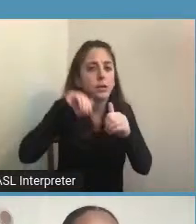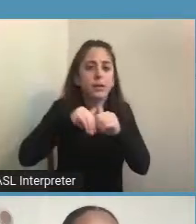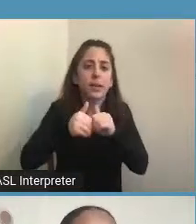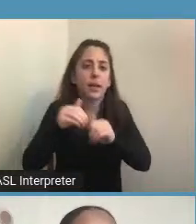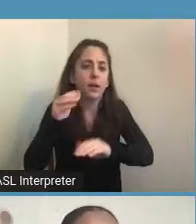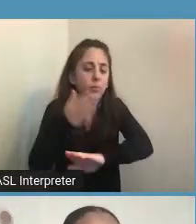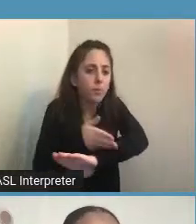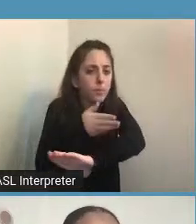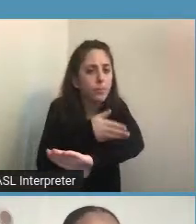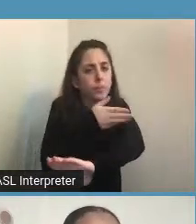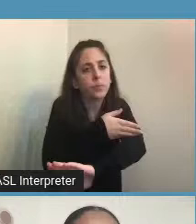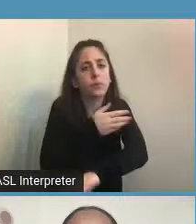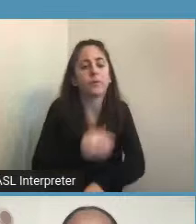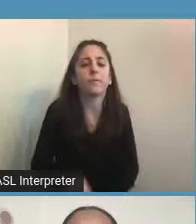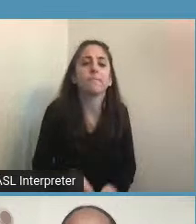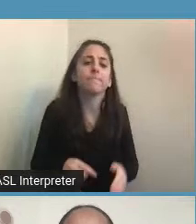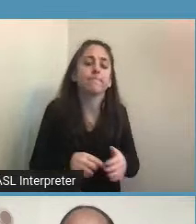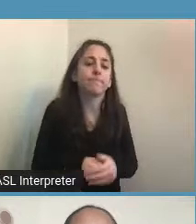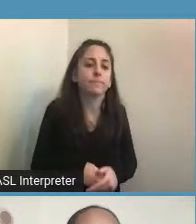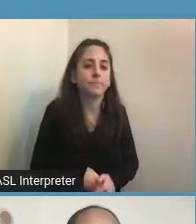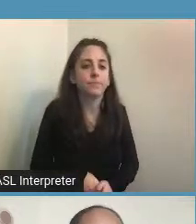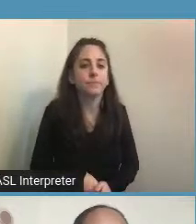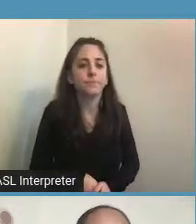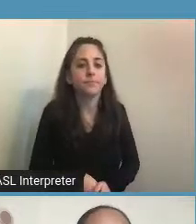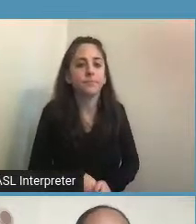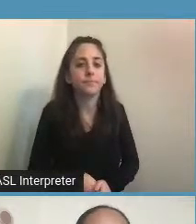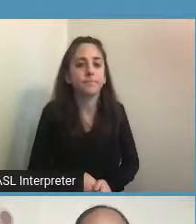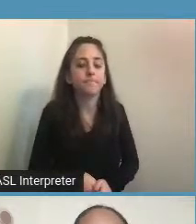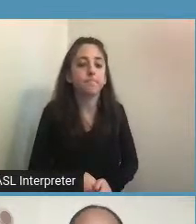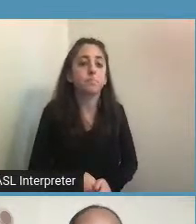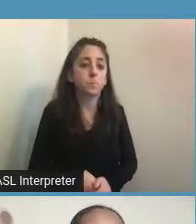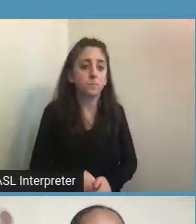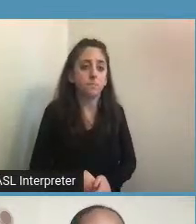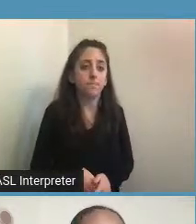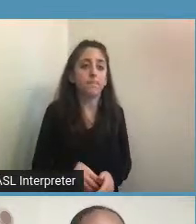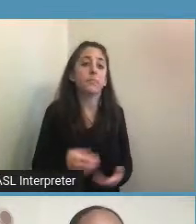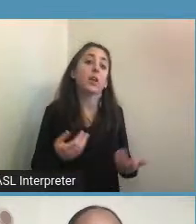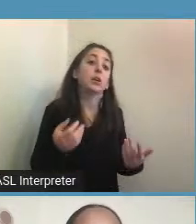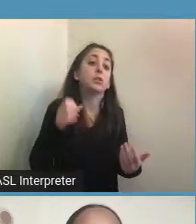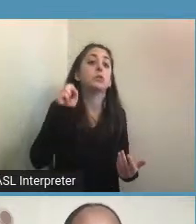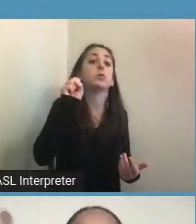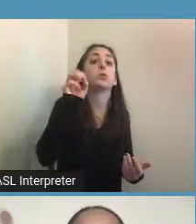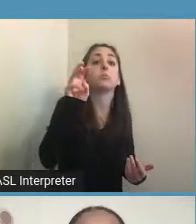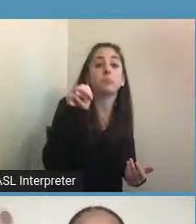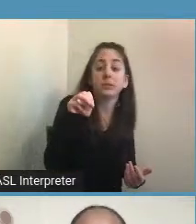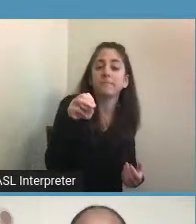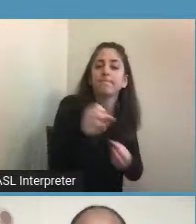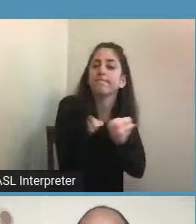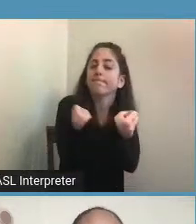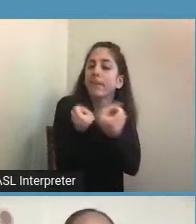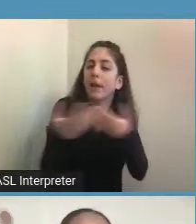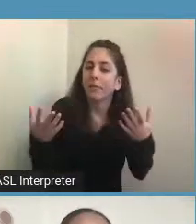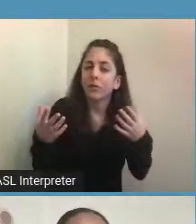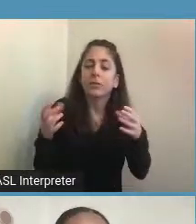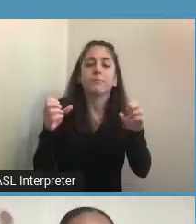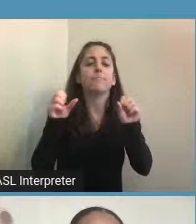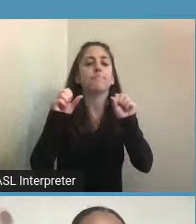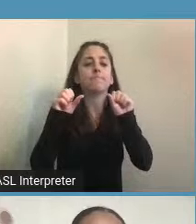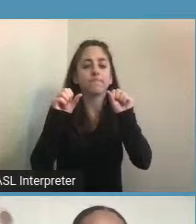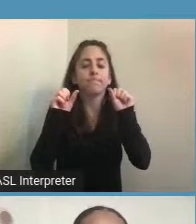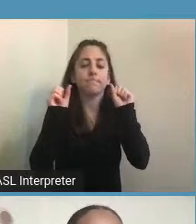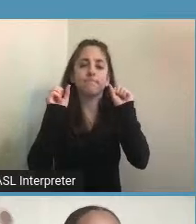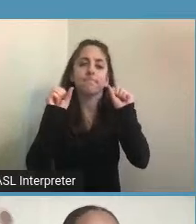share like your finished product, because even though social media, everyone can get on it and everyone can go check, a lot of